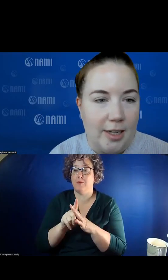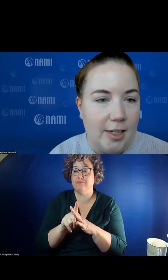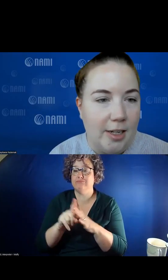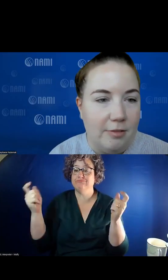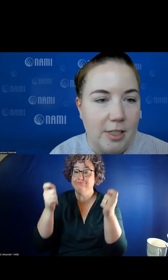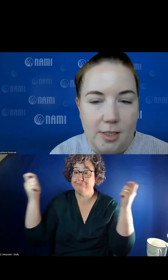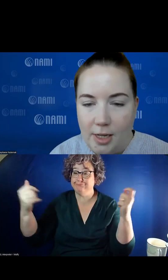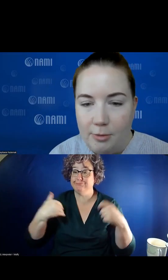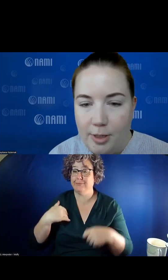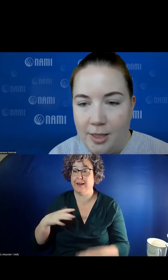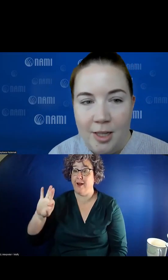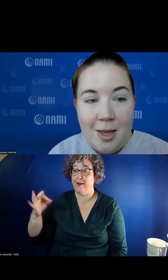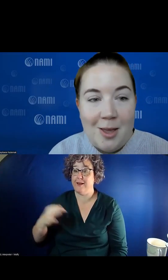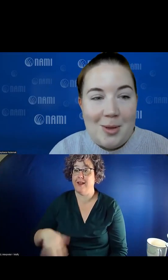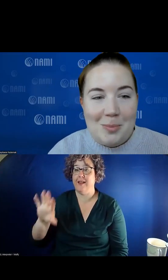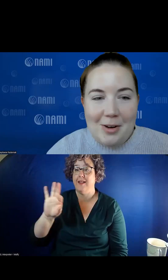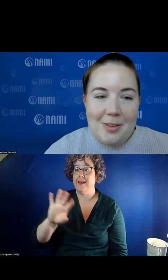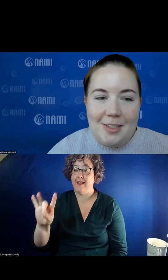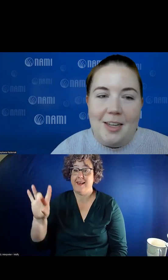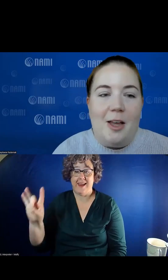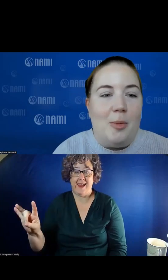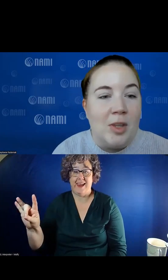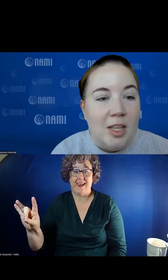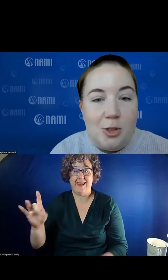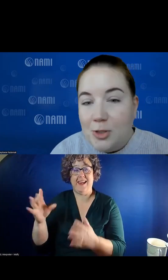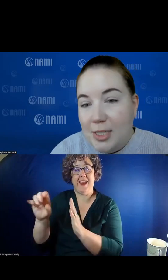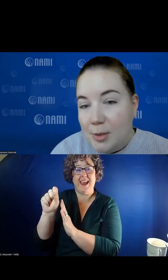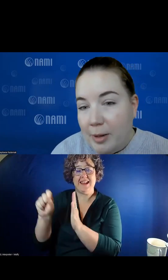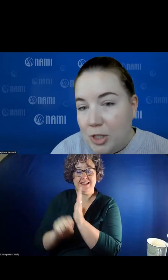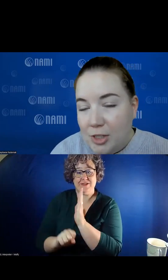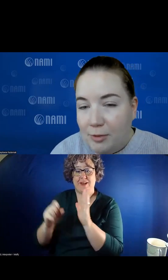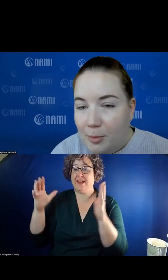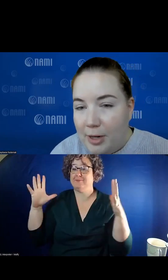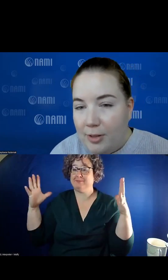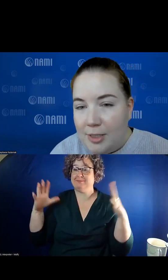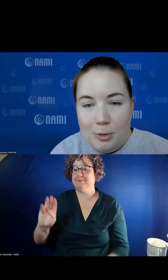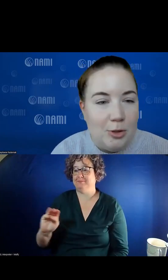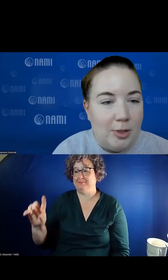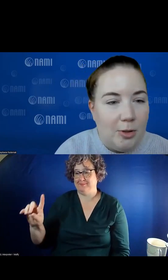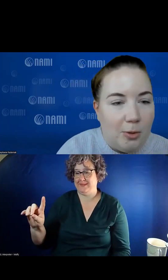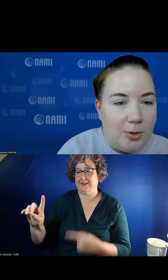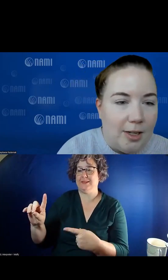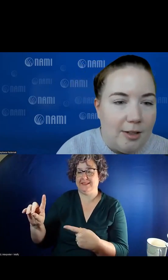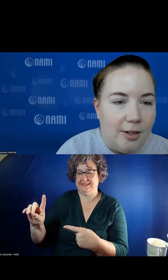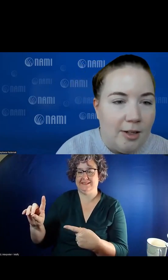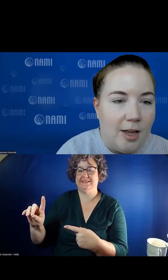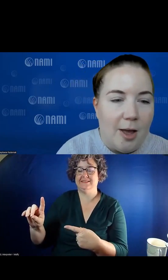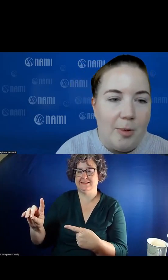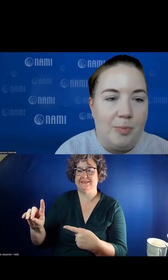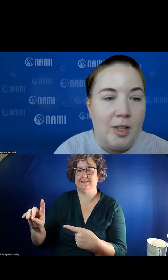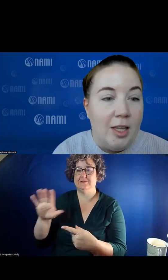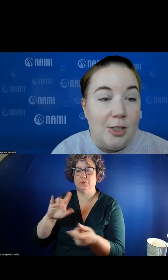9th 988 feast state with Maryland. So you'll see this map changing from Maryland to the gold